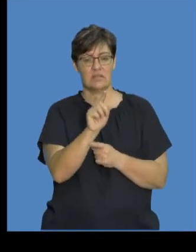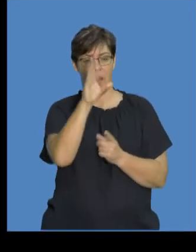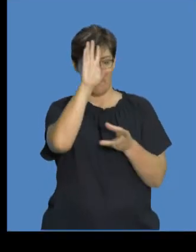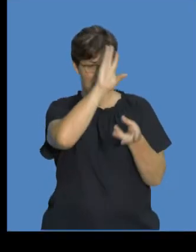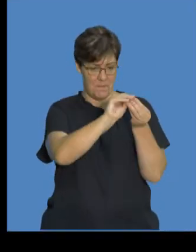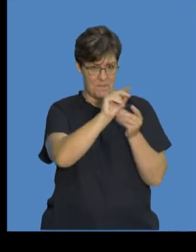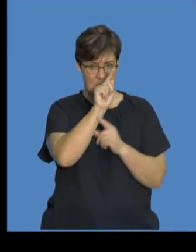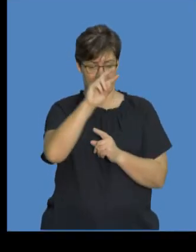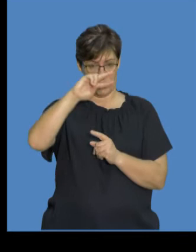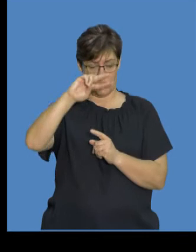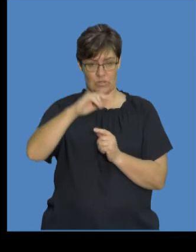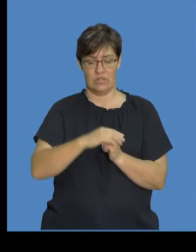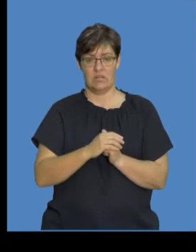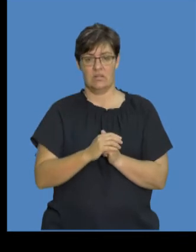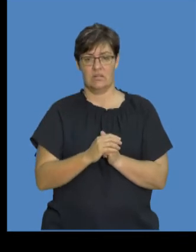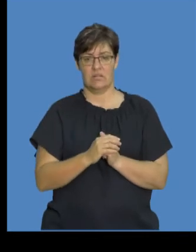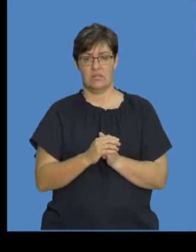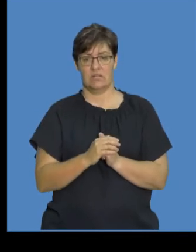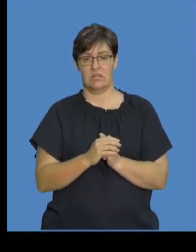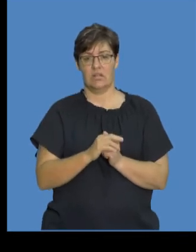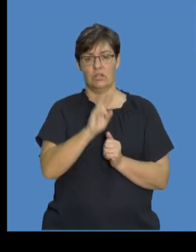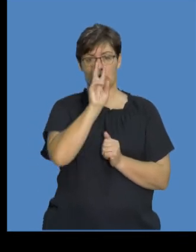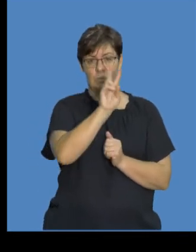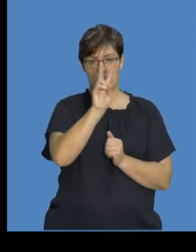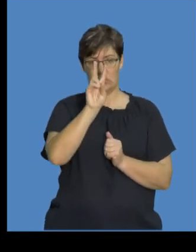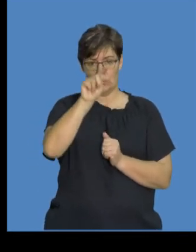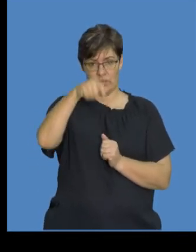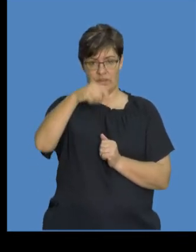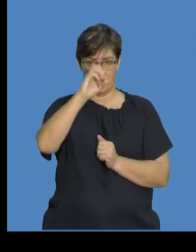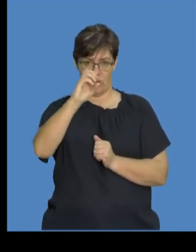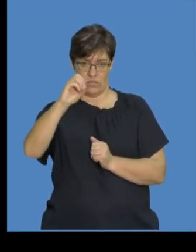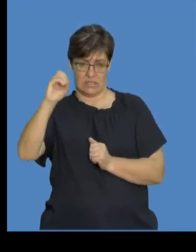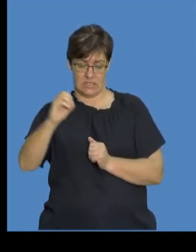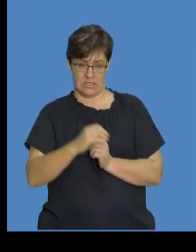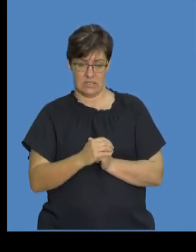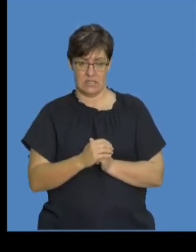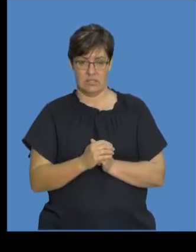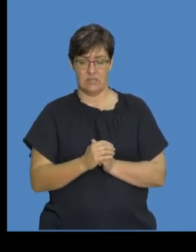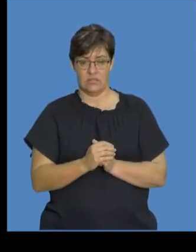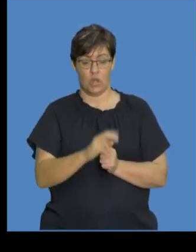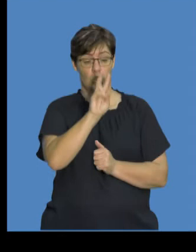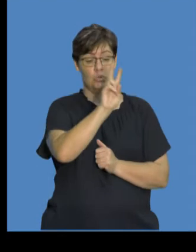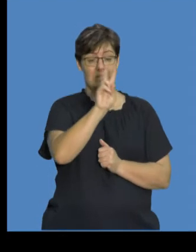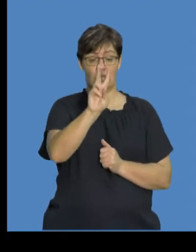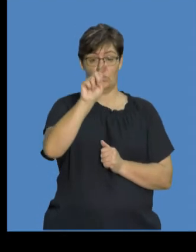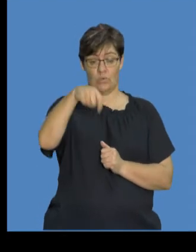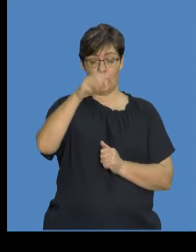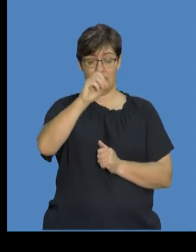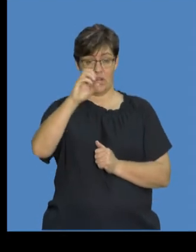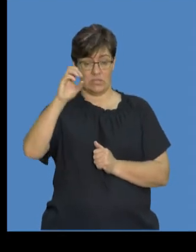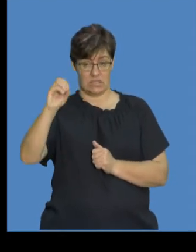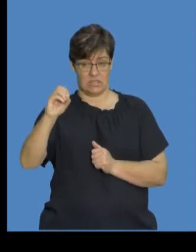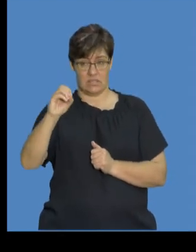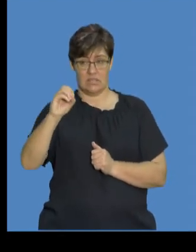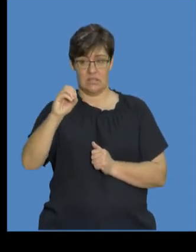Material plus labor will give me a figure of 22,000. Therefore, there's my